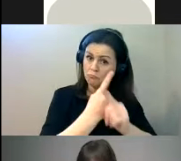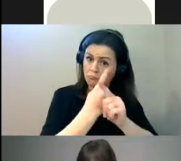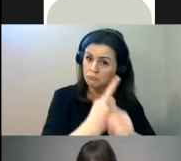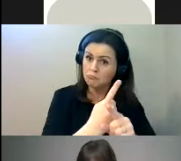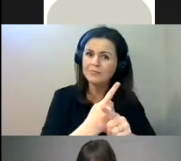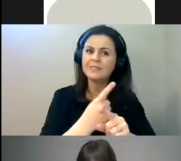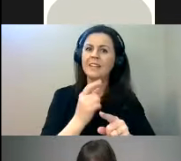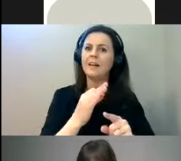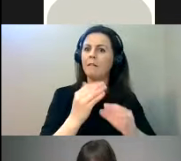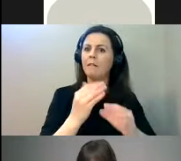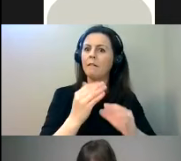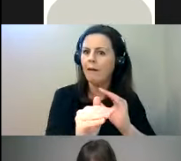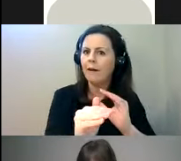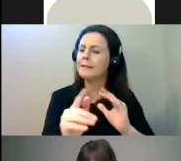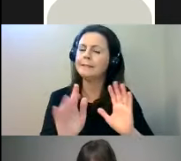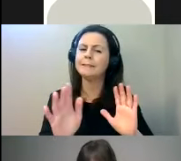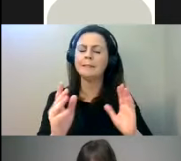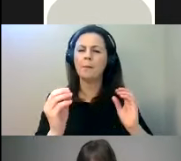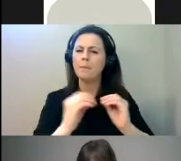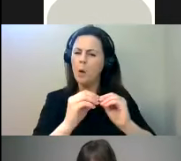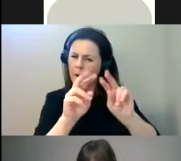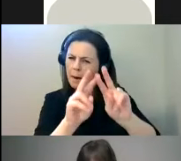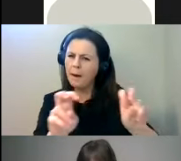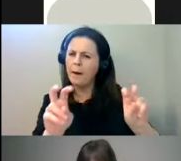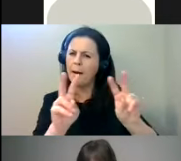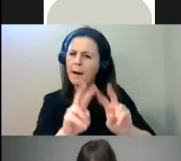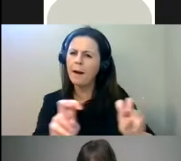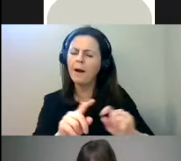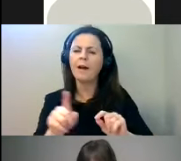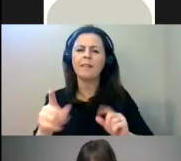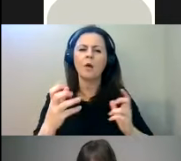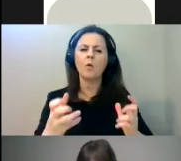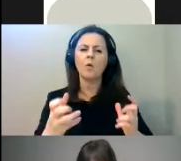electronically. They for sure will be looking for things like the affidavit of